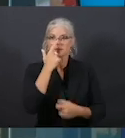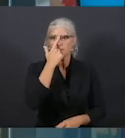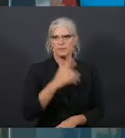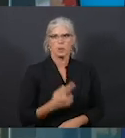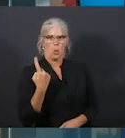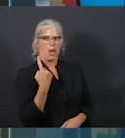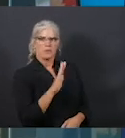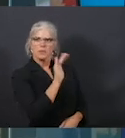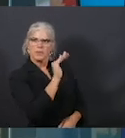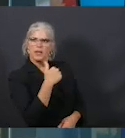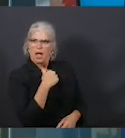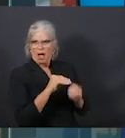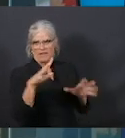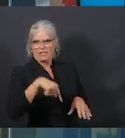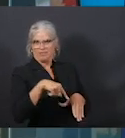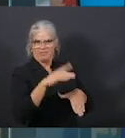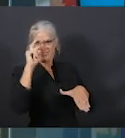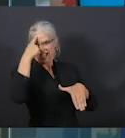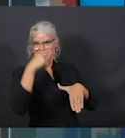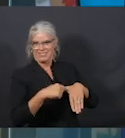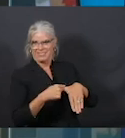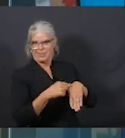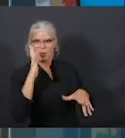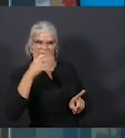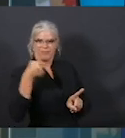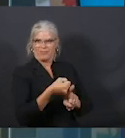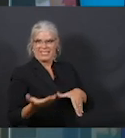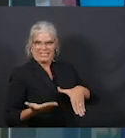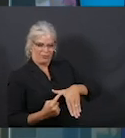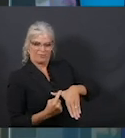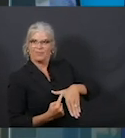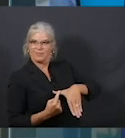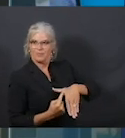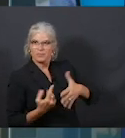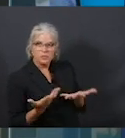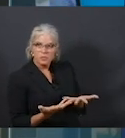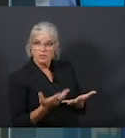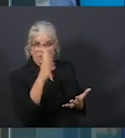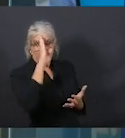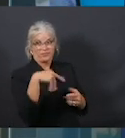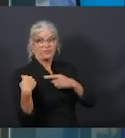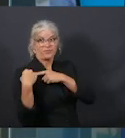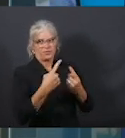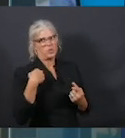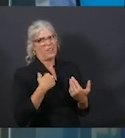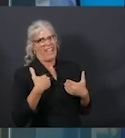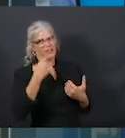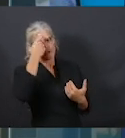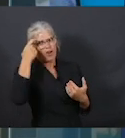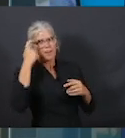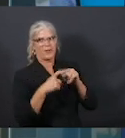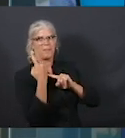this area, it looks like we're going to get the brunt of it. And as you know, we're already traumatized from the May 10 storms